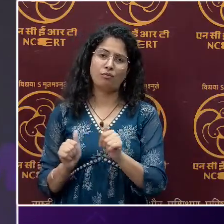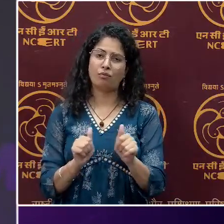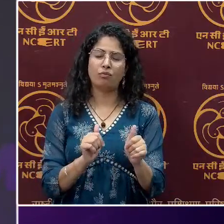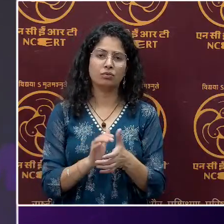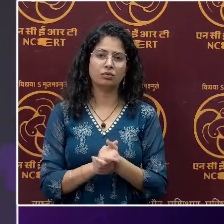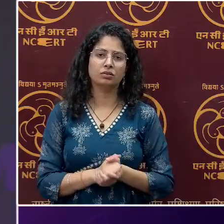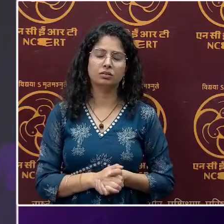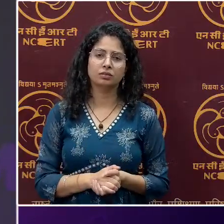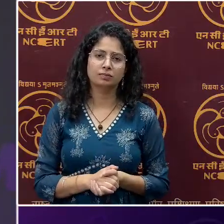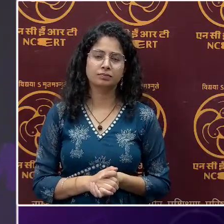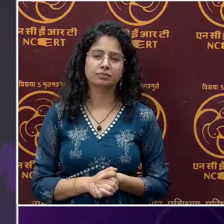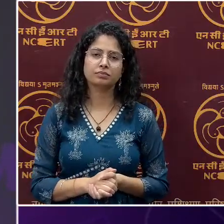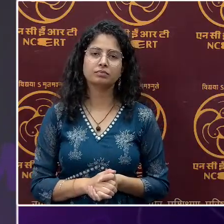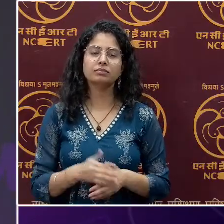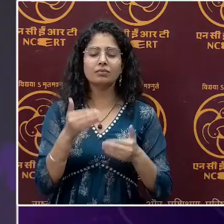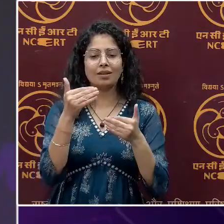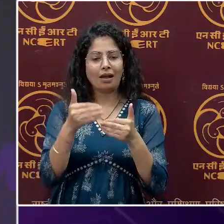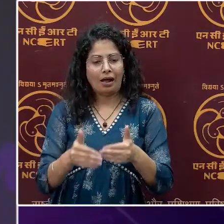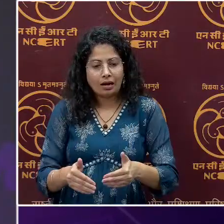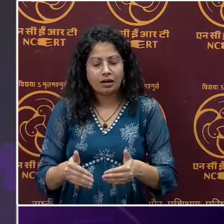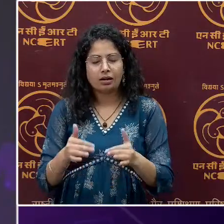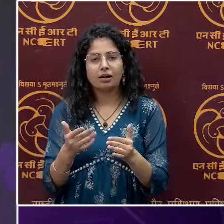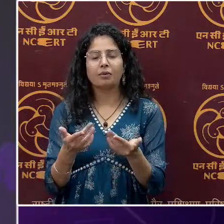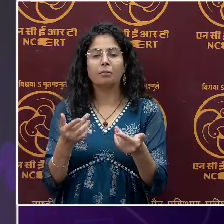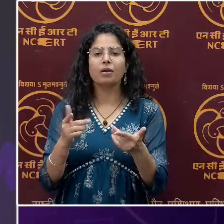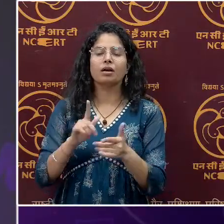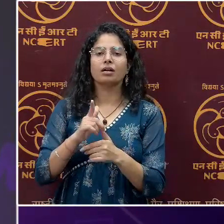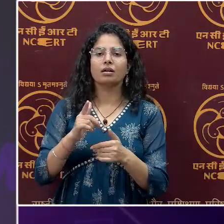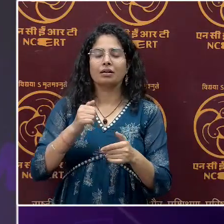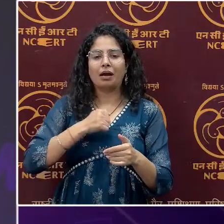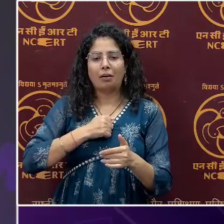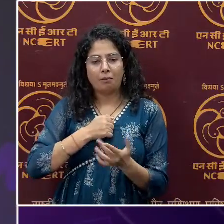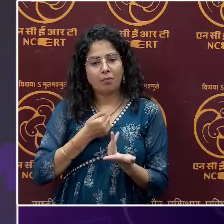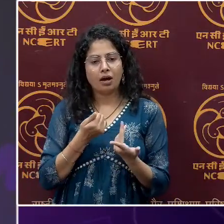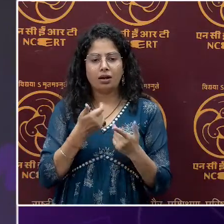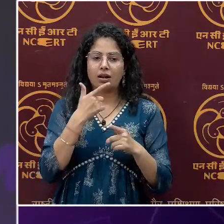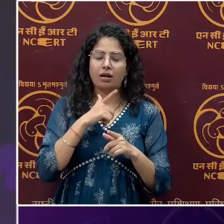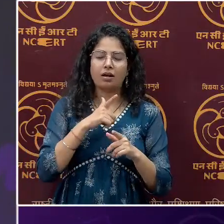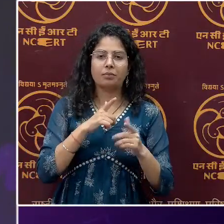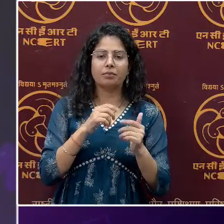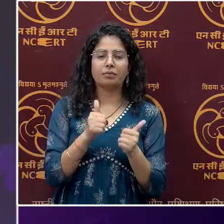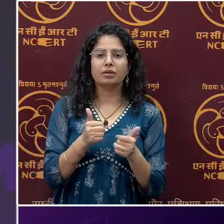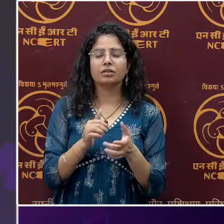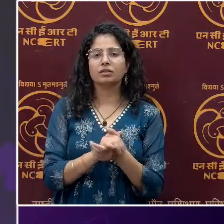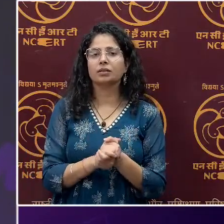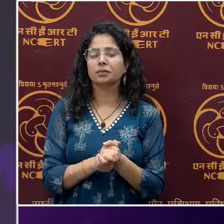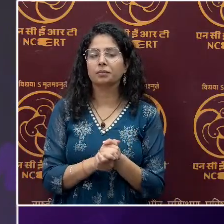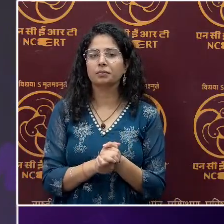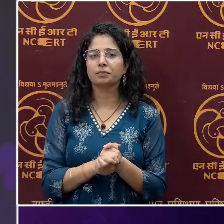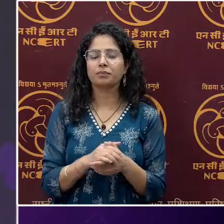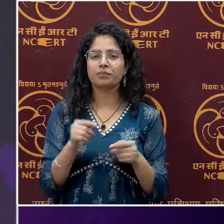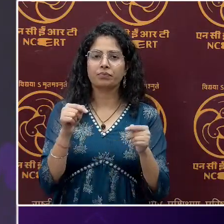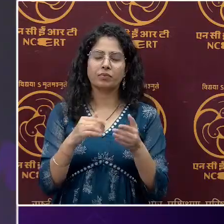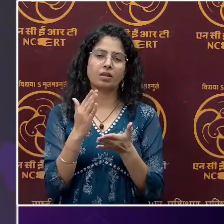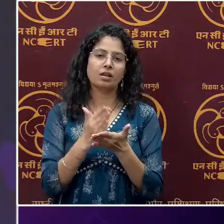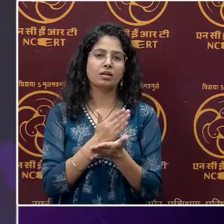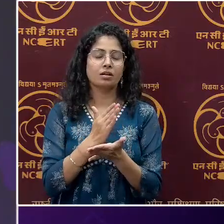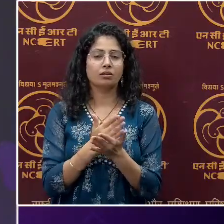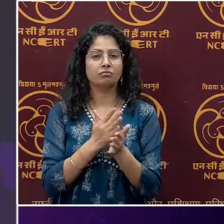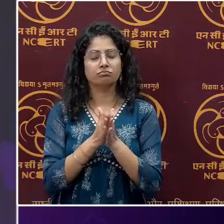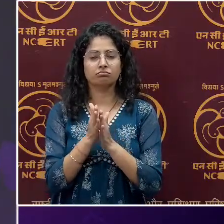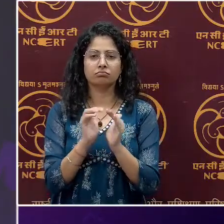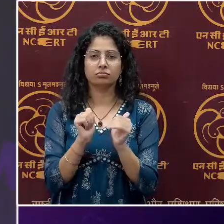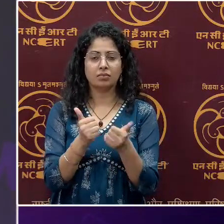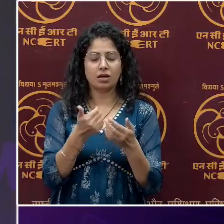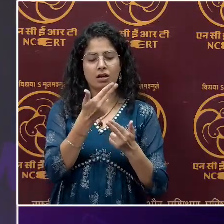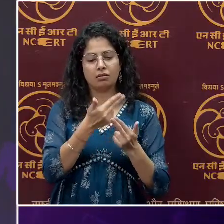though till limit we have just, you know, applied our own system. So ma'am, like the chapter was actually interesting, and it's a